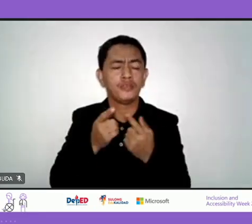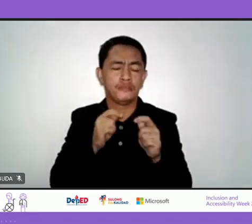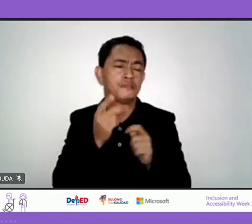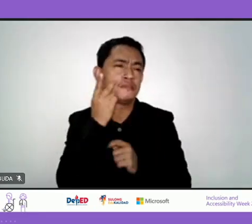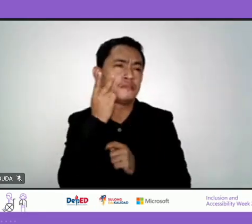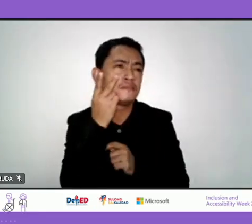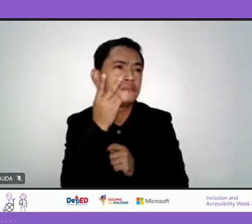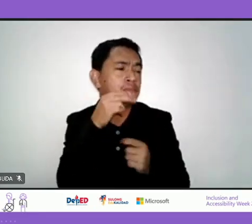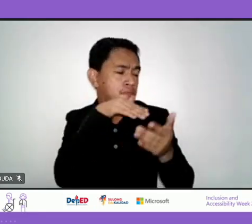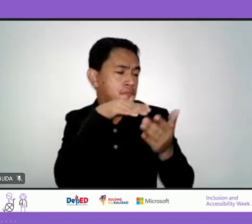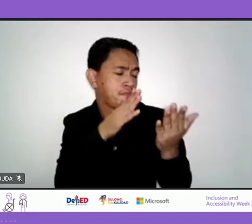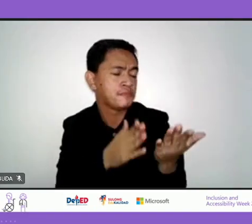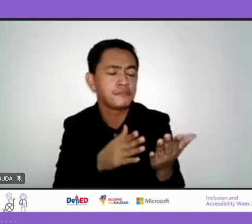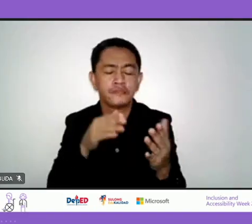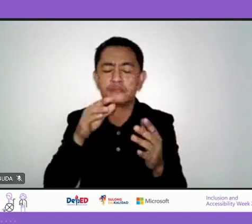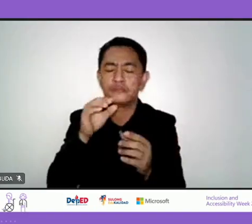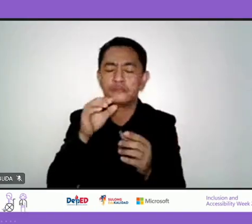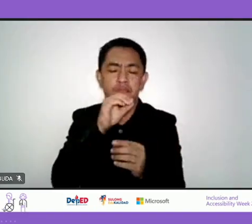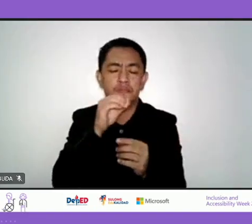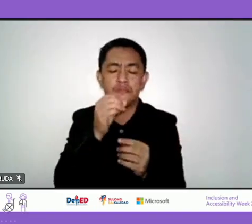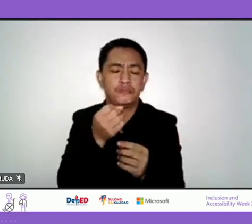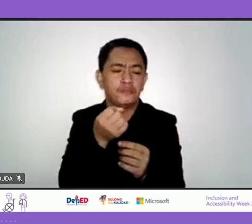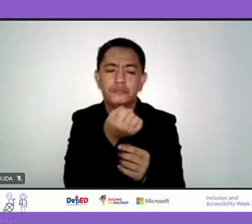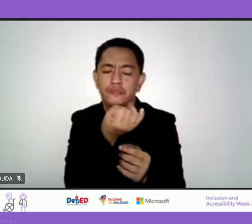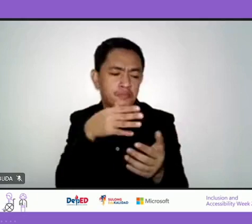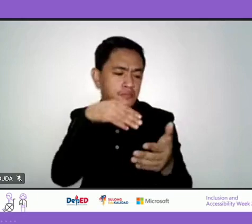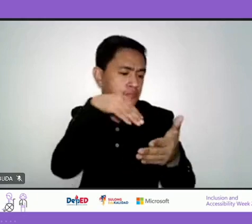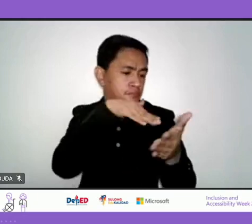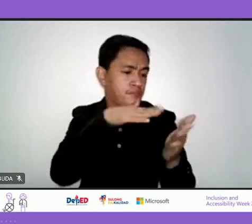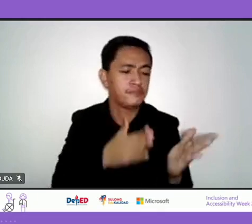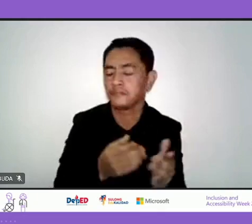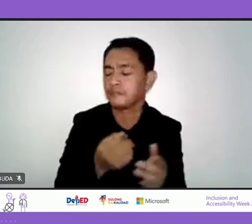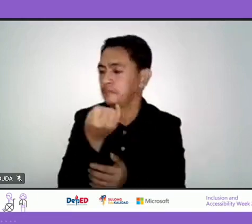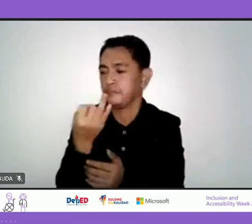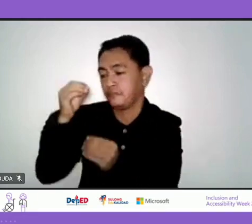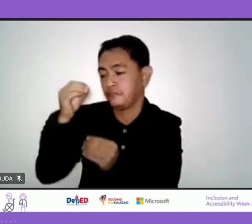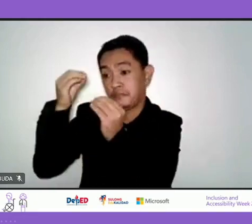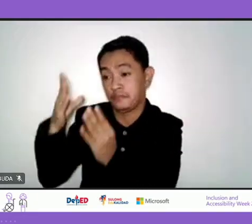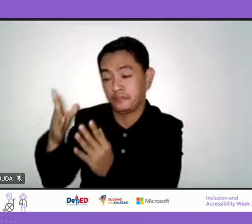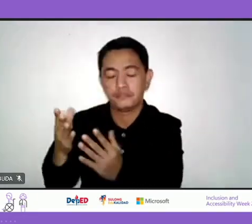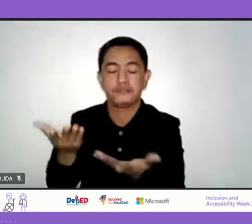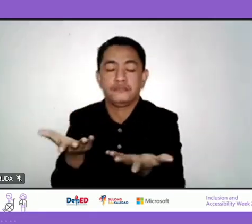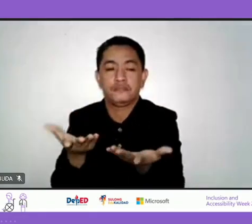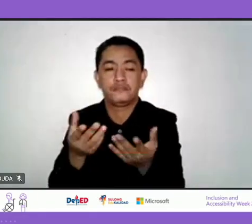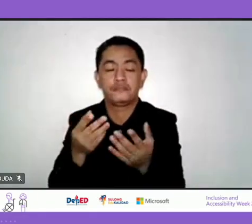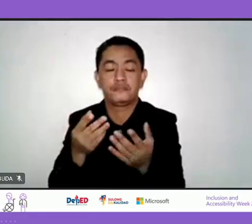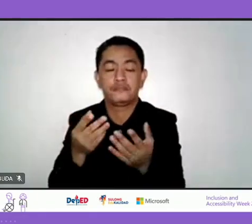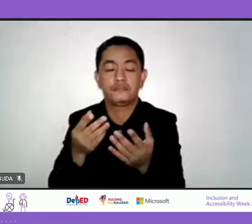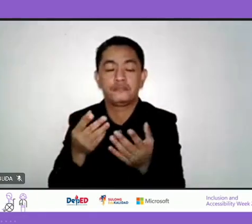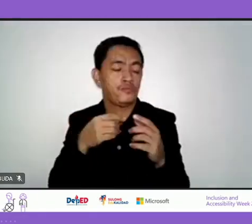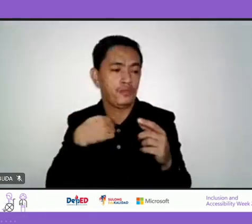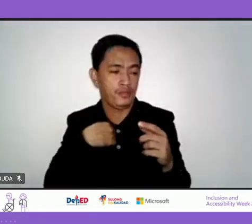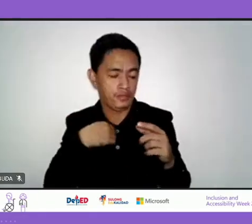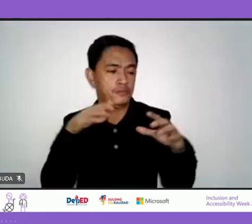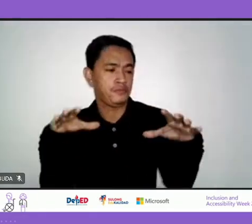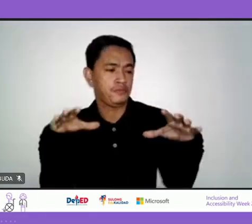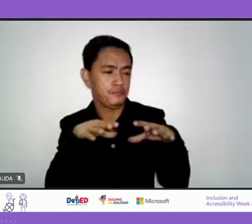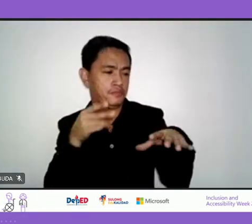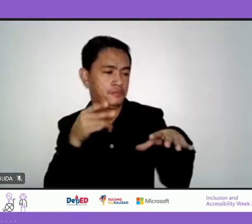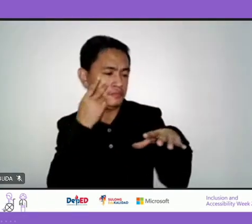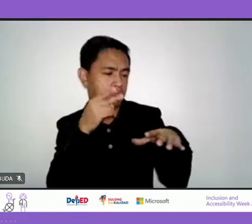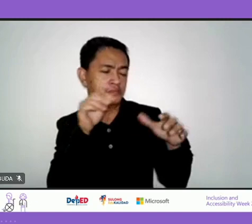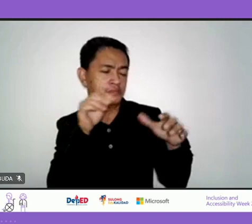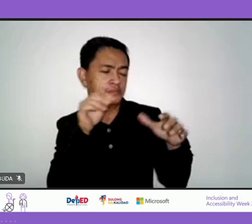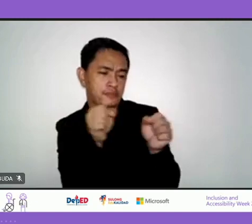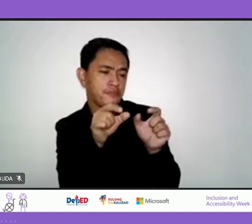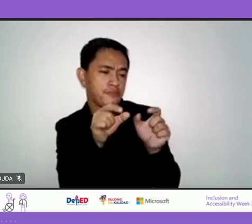the ability of teachers to do so. So tignan rin natin yung teacher-student ratio, I think. Mm-hmm. Kasi what